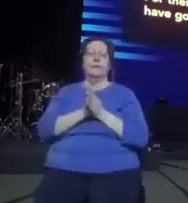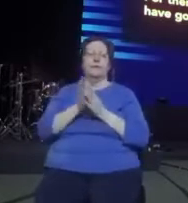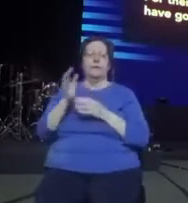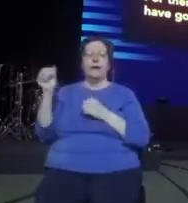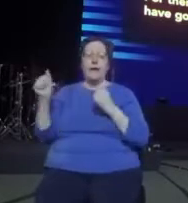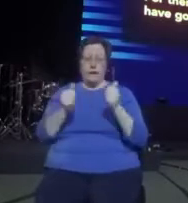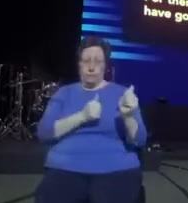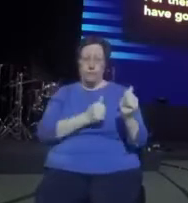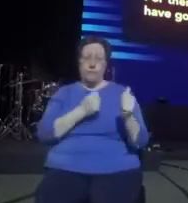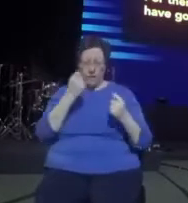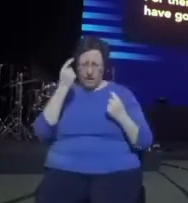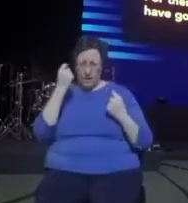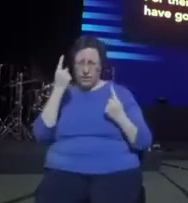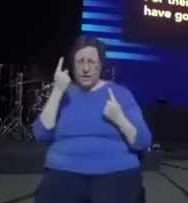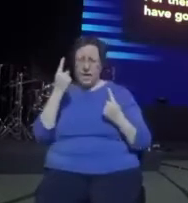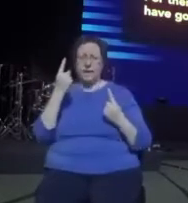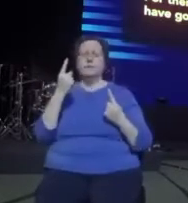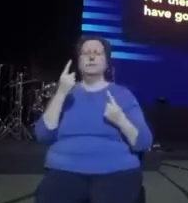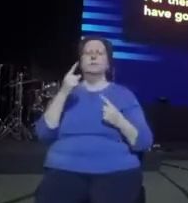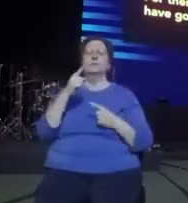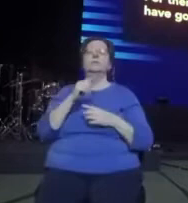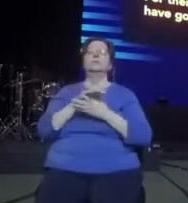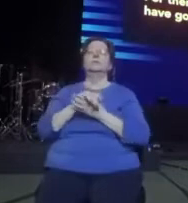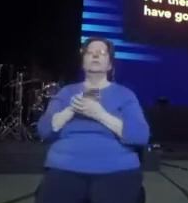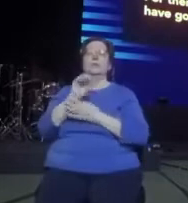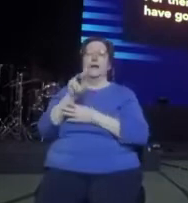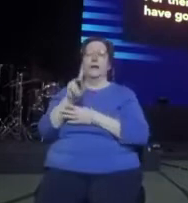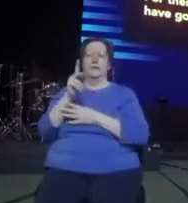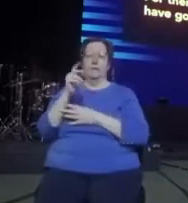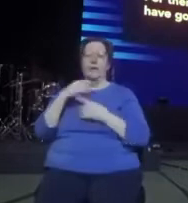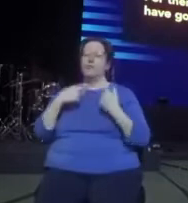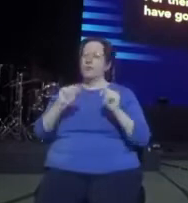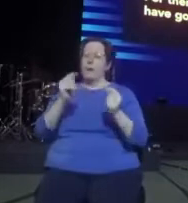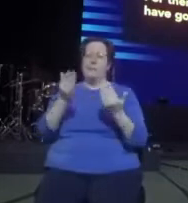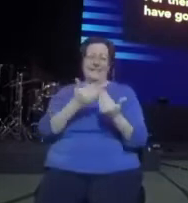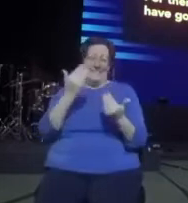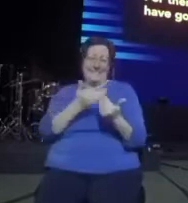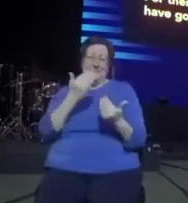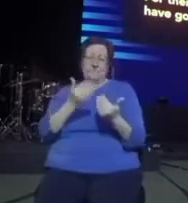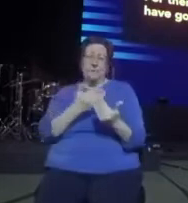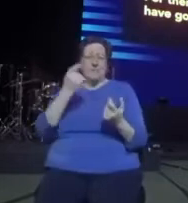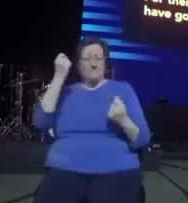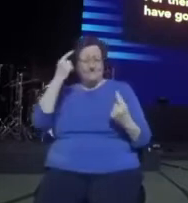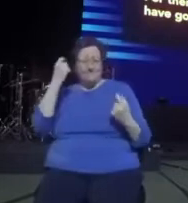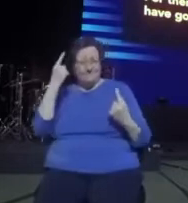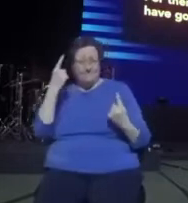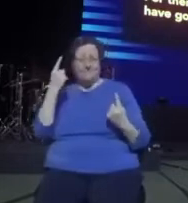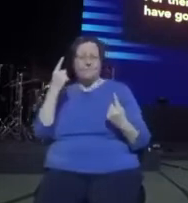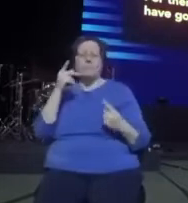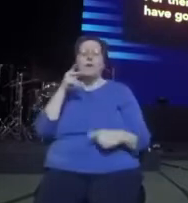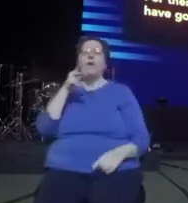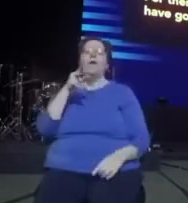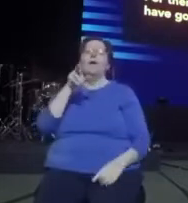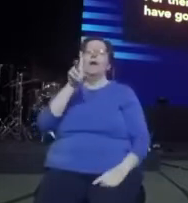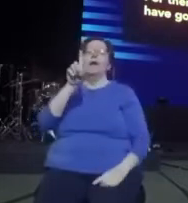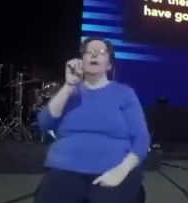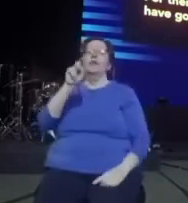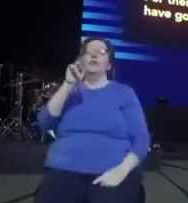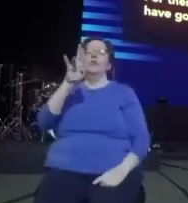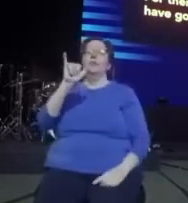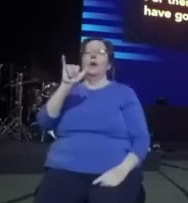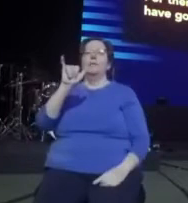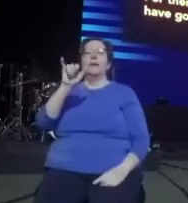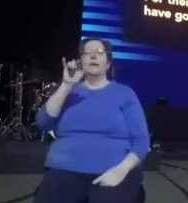there anybody not? Everybody following me? I'm trying to be as simple as I can possibly be. And verse number 1 of the 28th